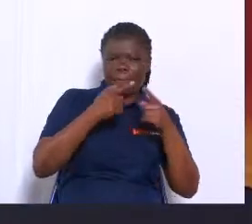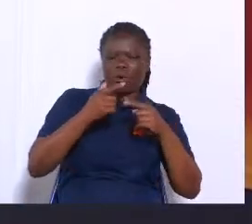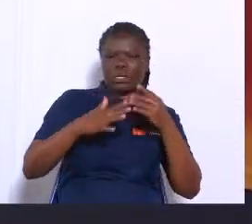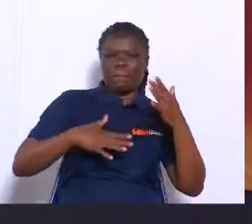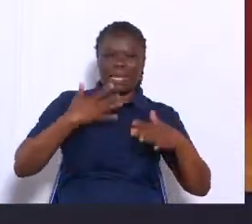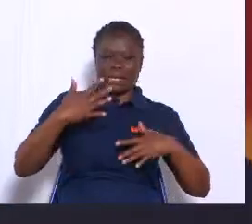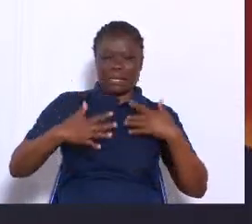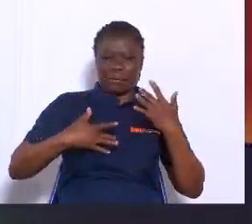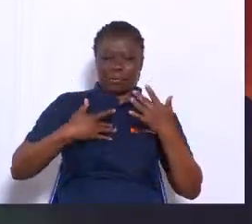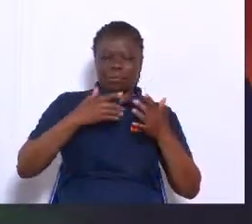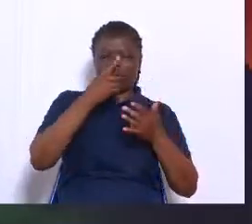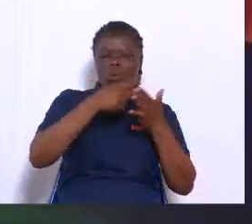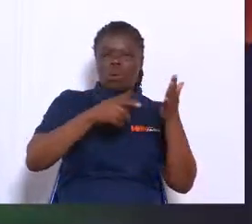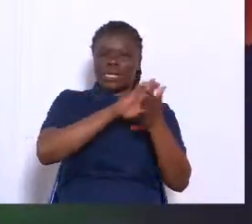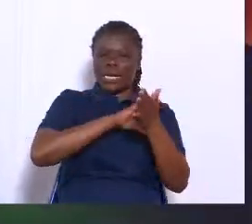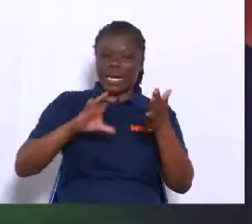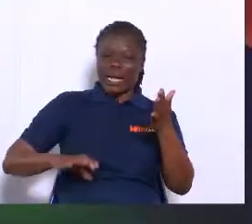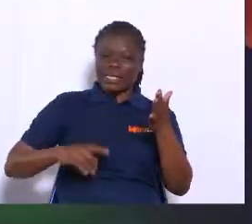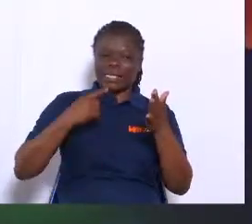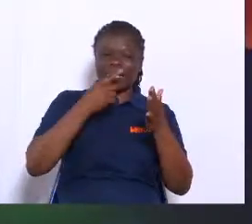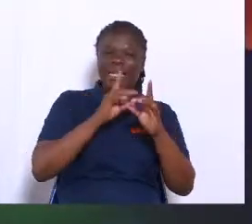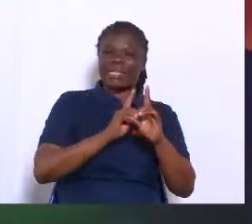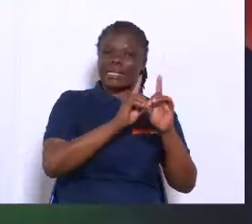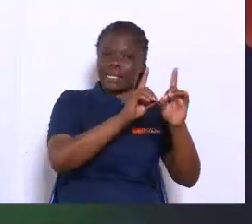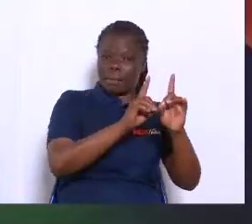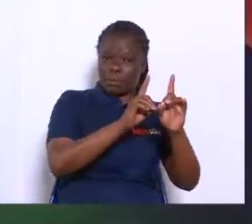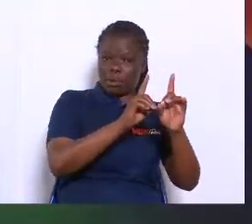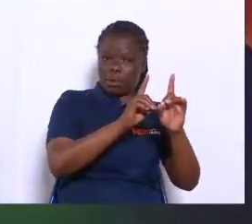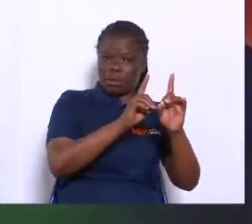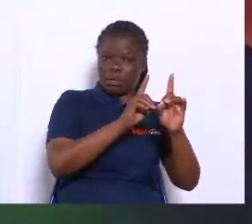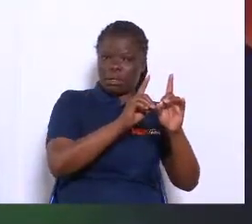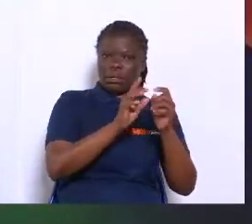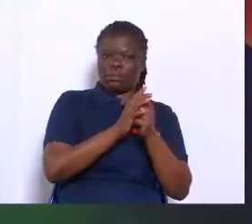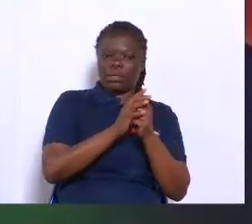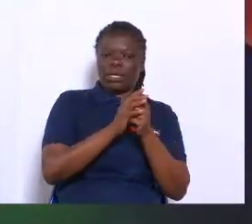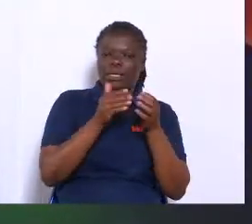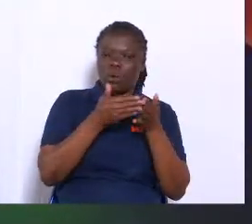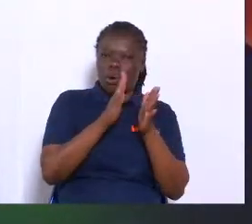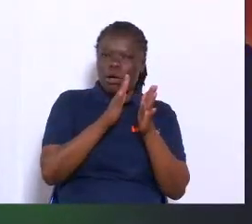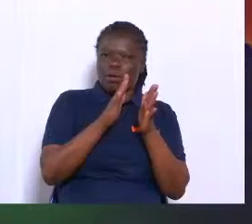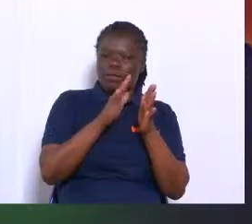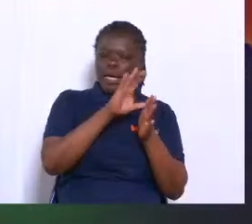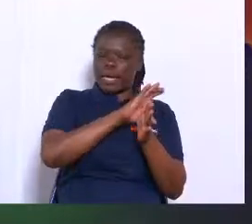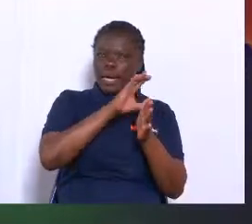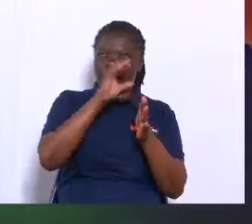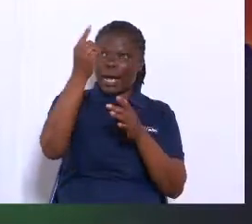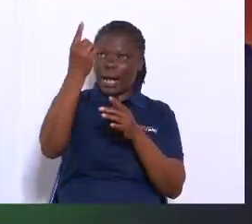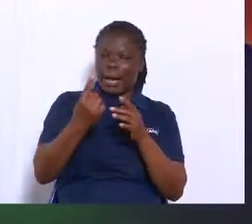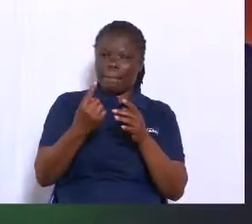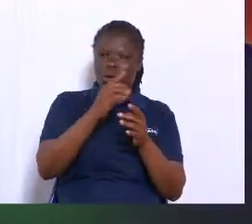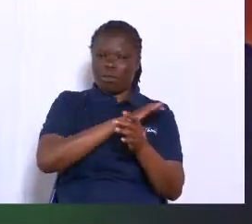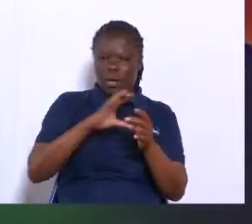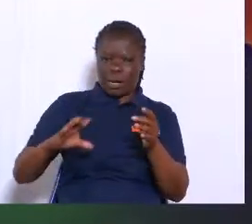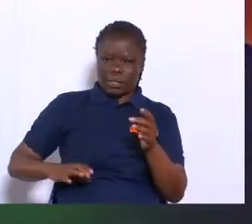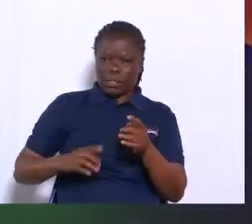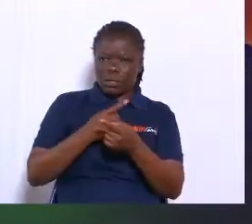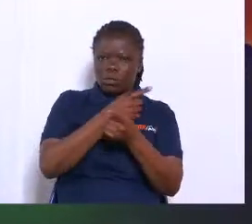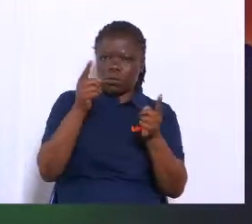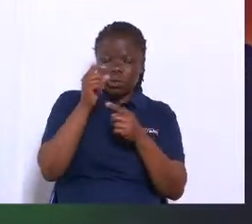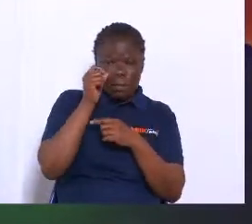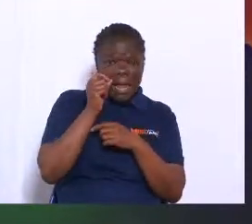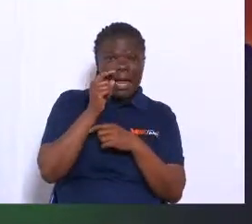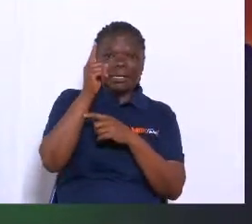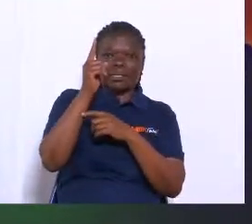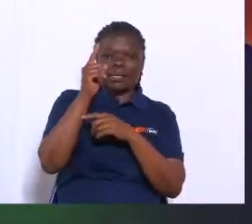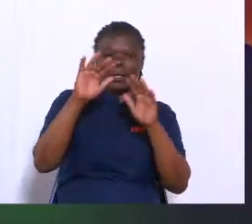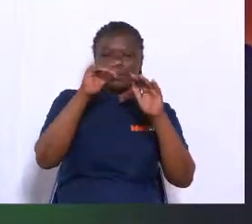is saying to his disciples, in the light of the coming of Christ, be very alert, because the world around